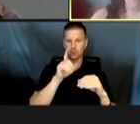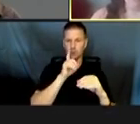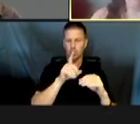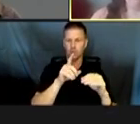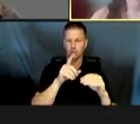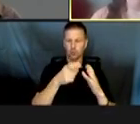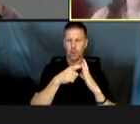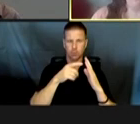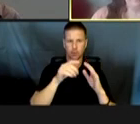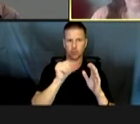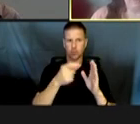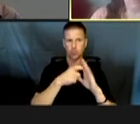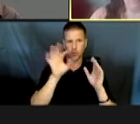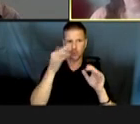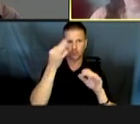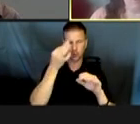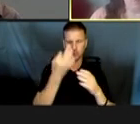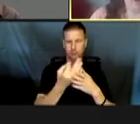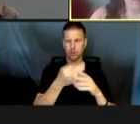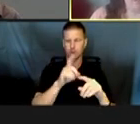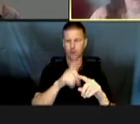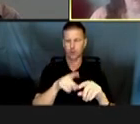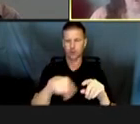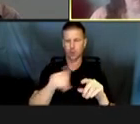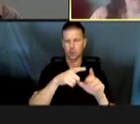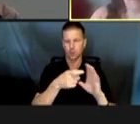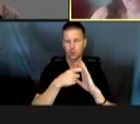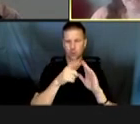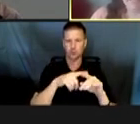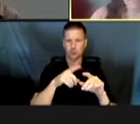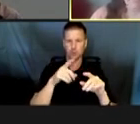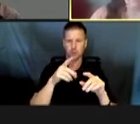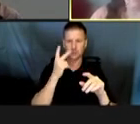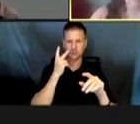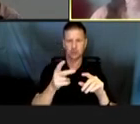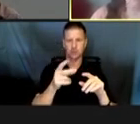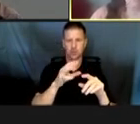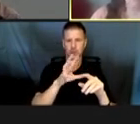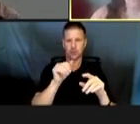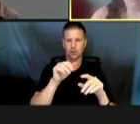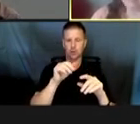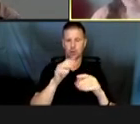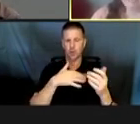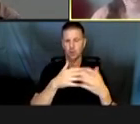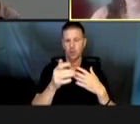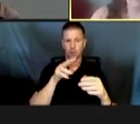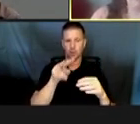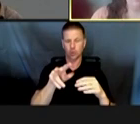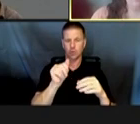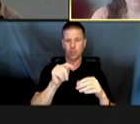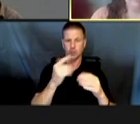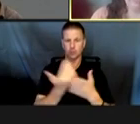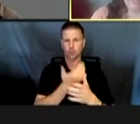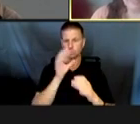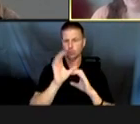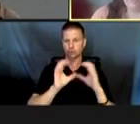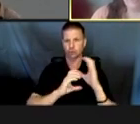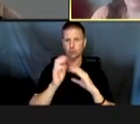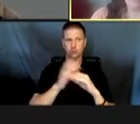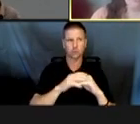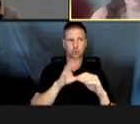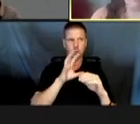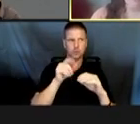and require federal funding in order for those requirements to come into play. And otherwise, we're only looking at new construction. And